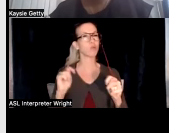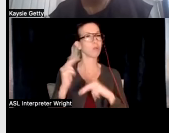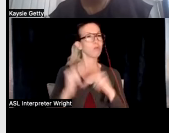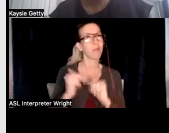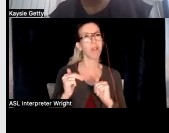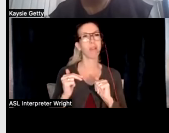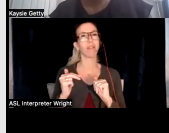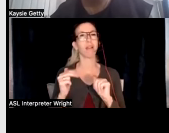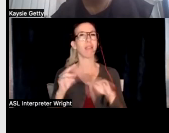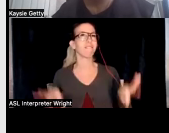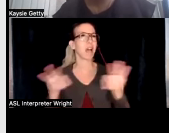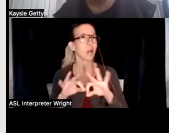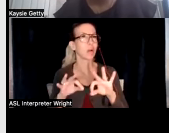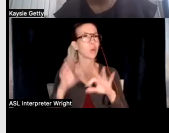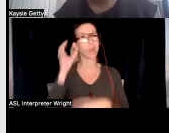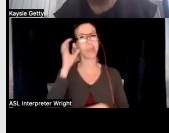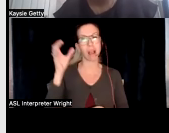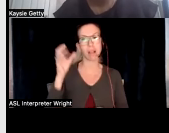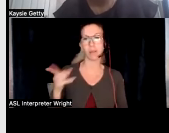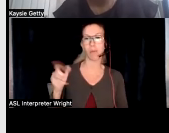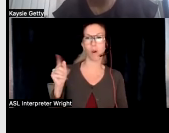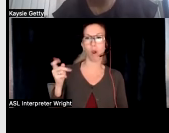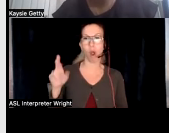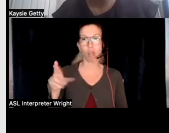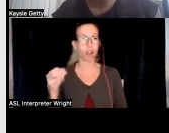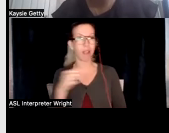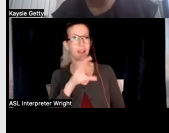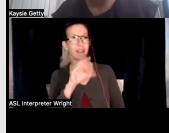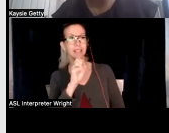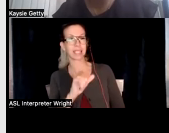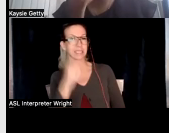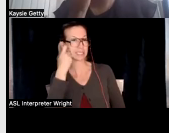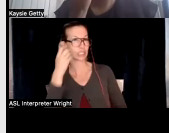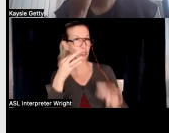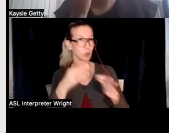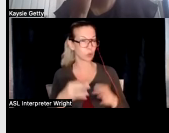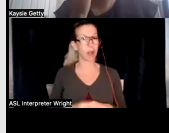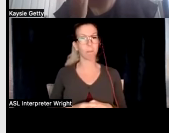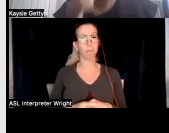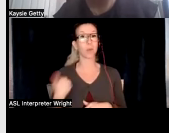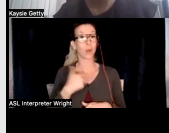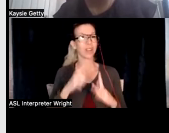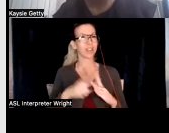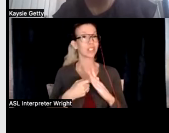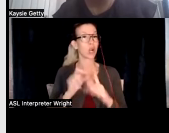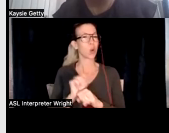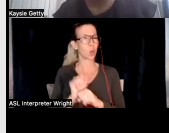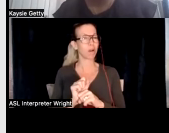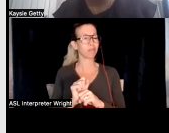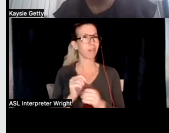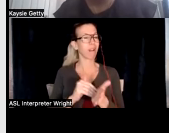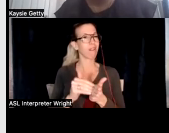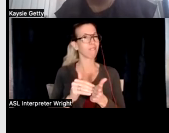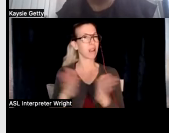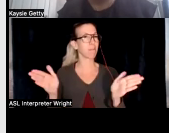that Arthur and Casey just described. We started out working a lot in public systems and in the intrusive systems